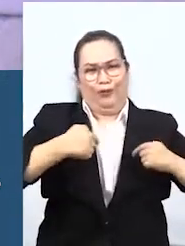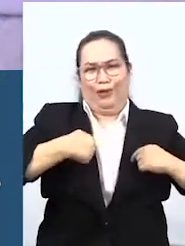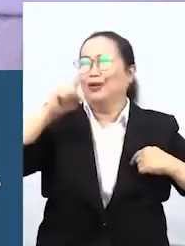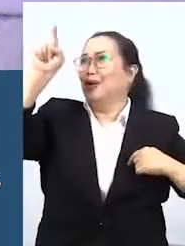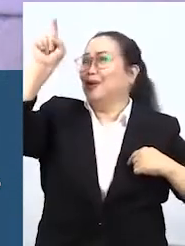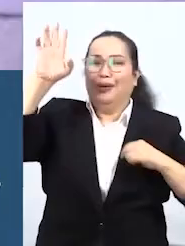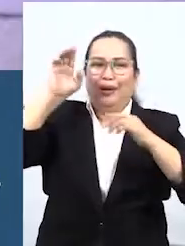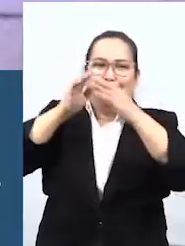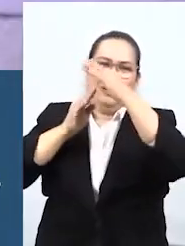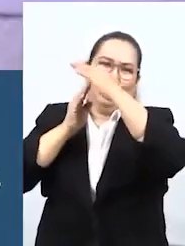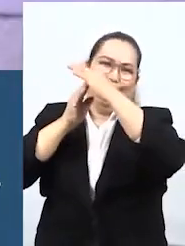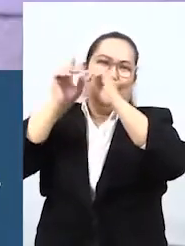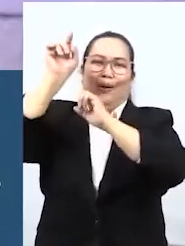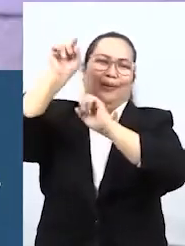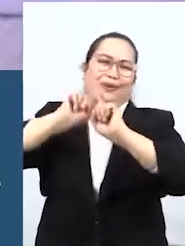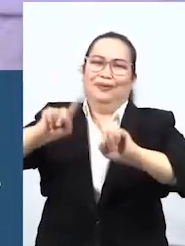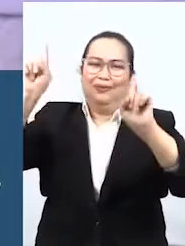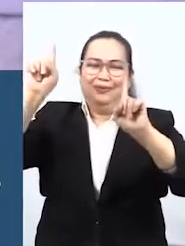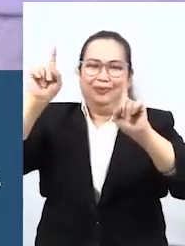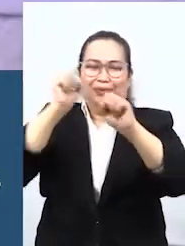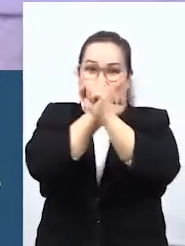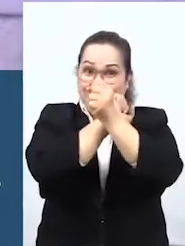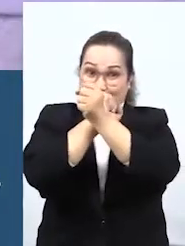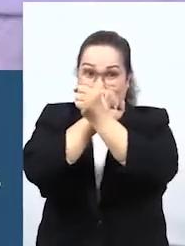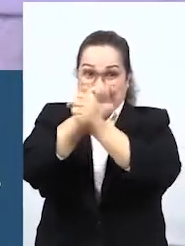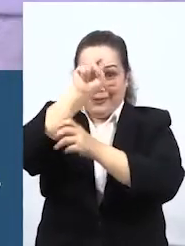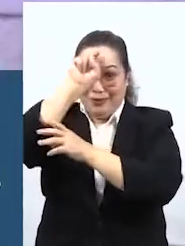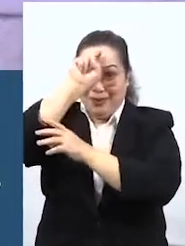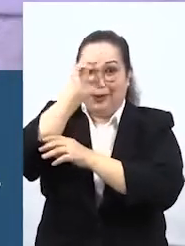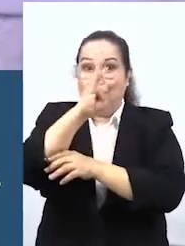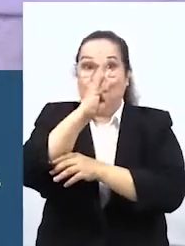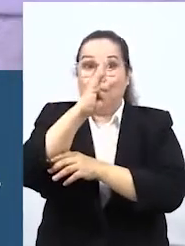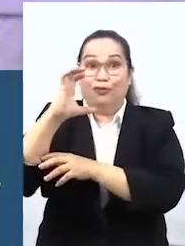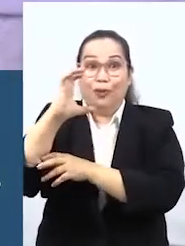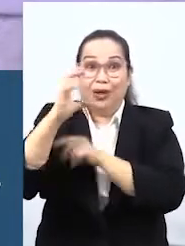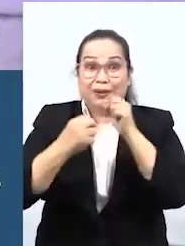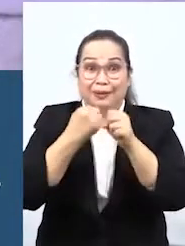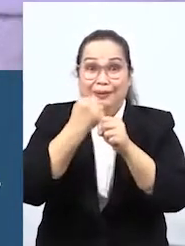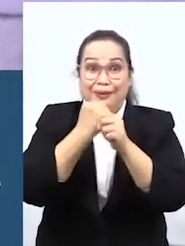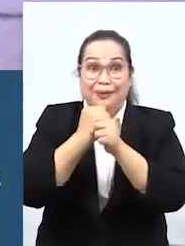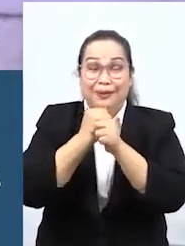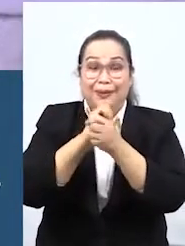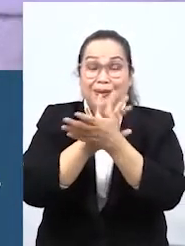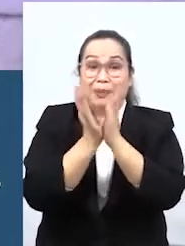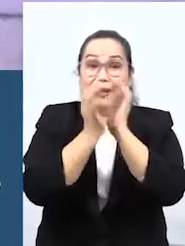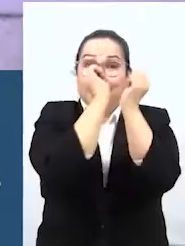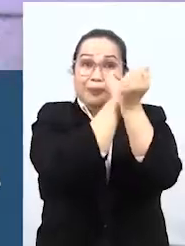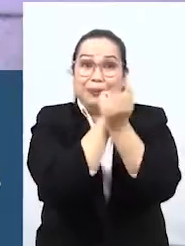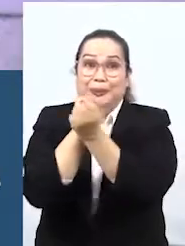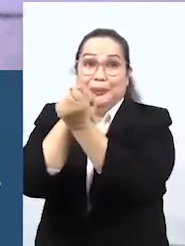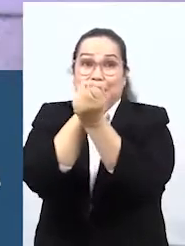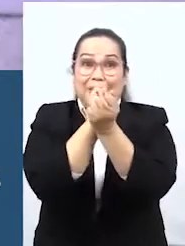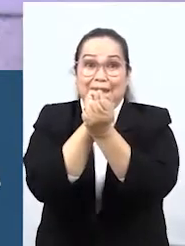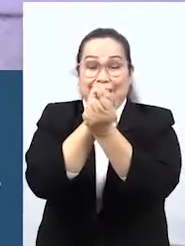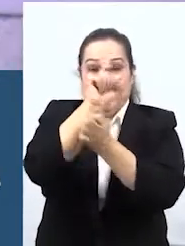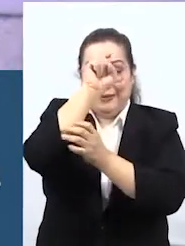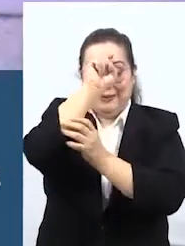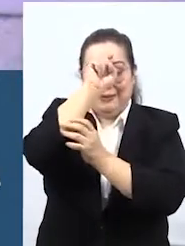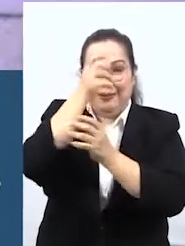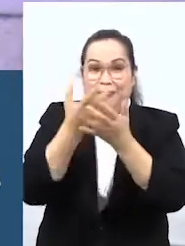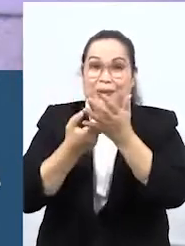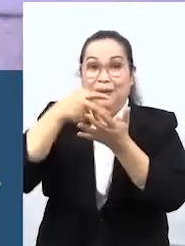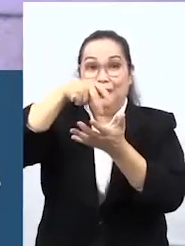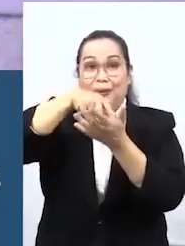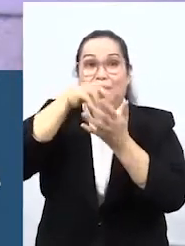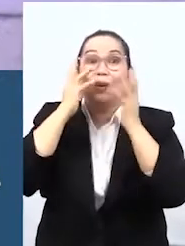he promis to deliver his people from the bondage from Egypt but 400 long years went by before he raised up